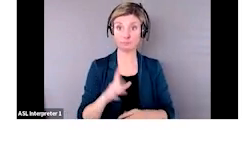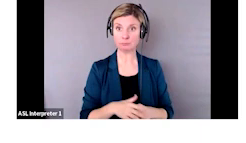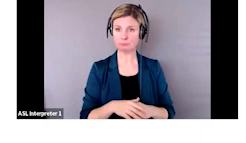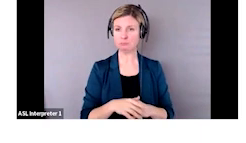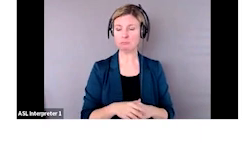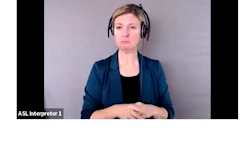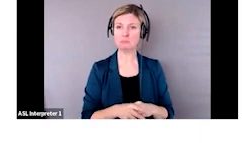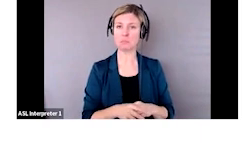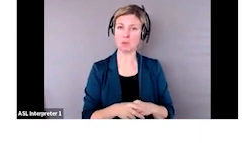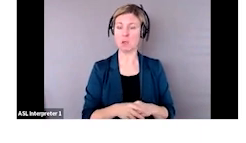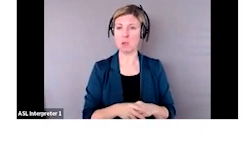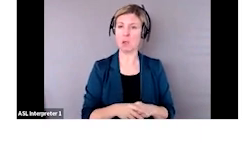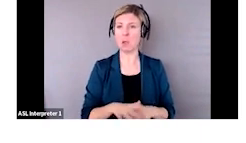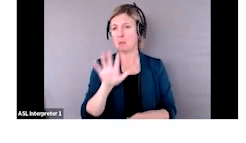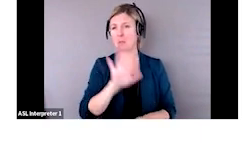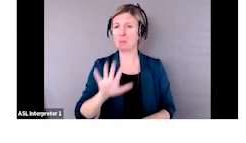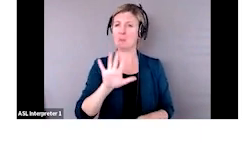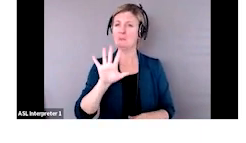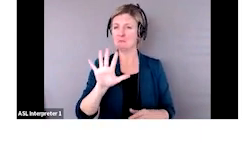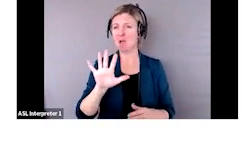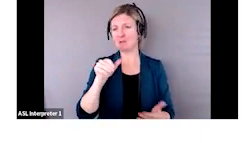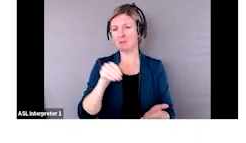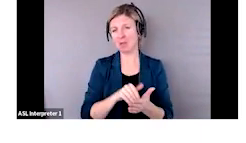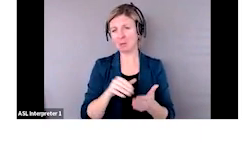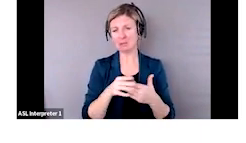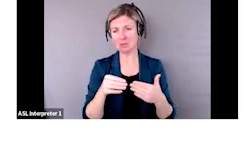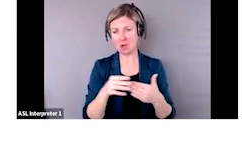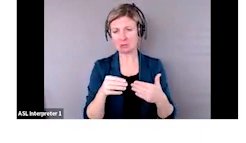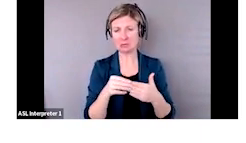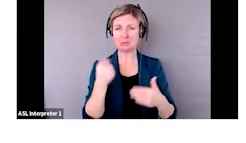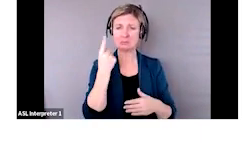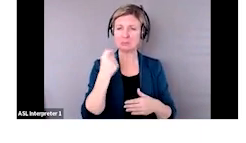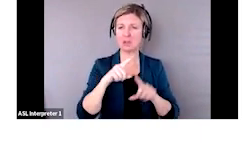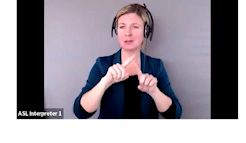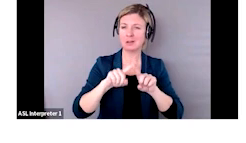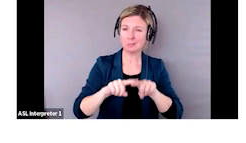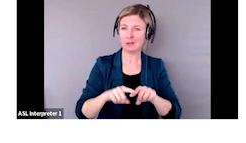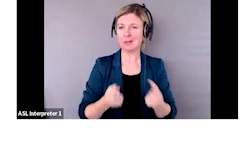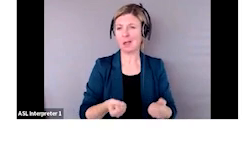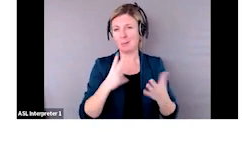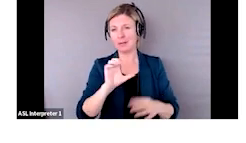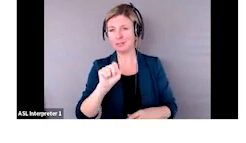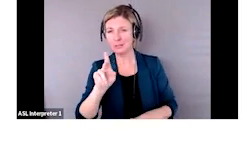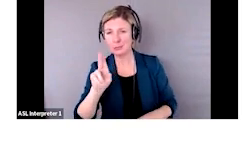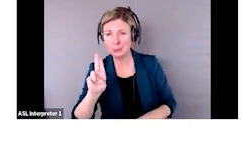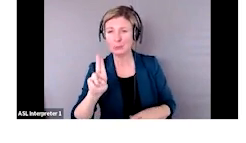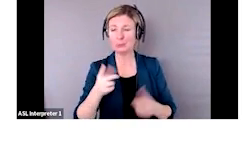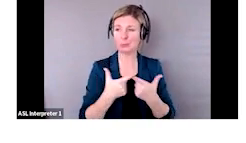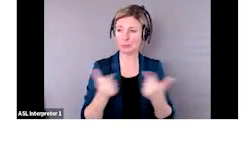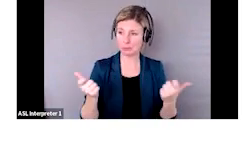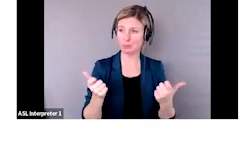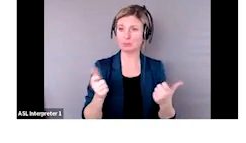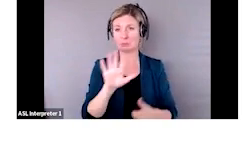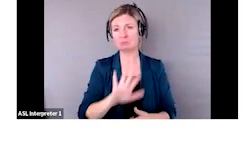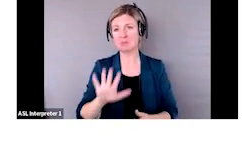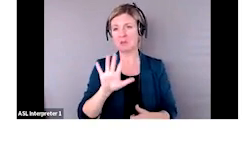$5,000, depending on the number of SKUs and the size of the assortment. But $5,000 to launch on